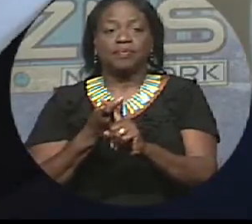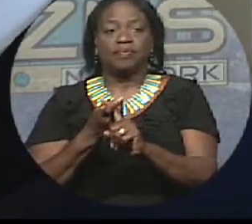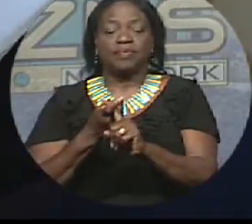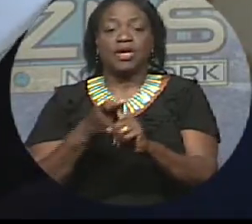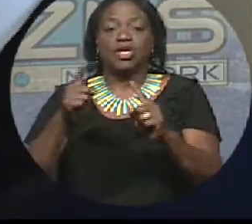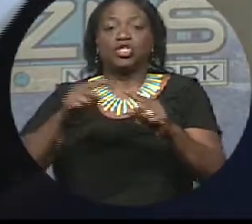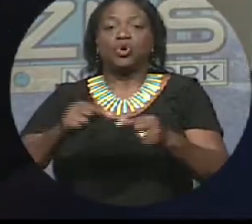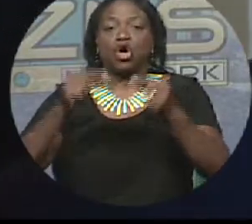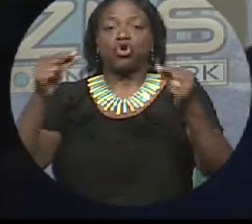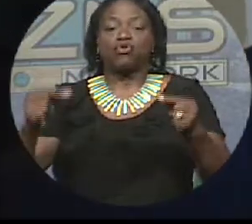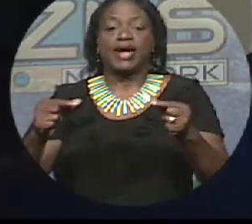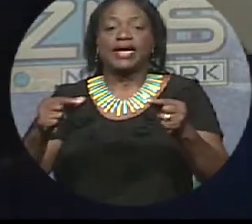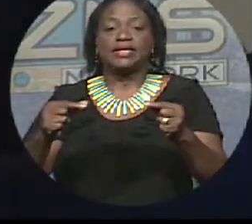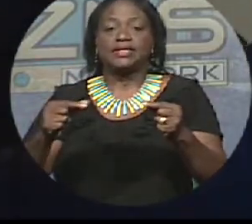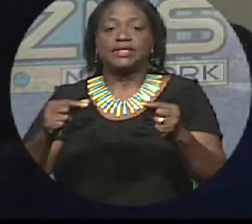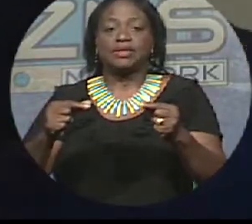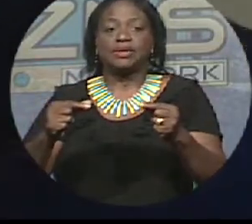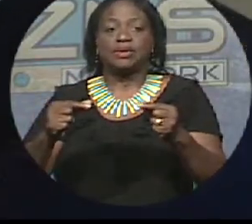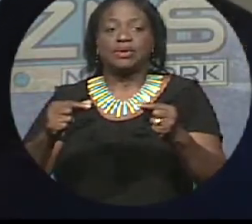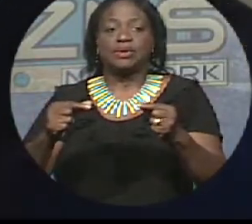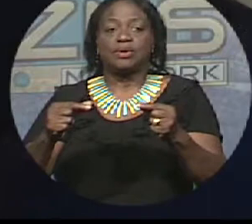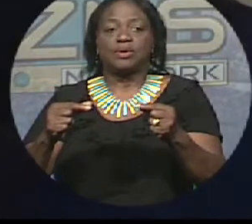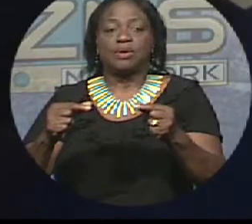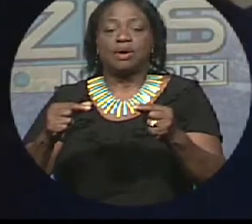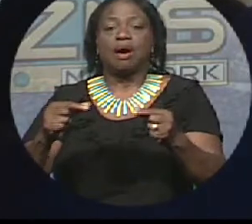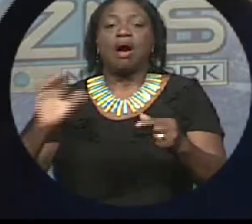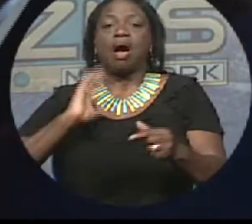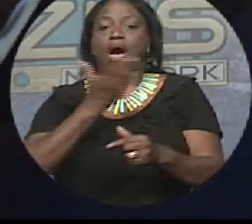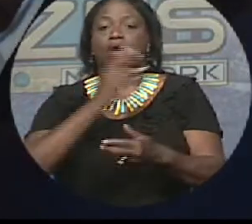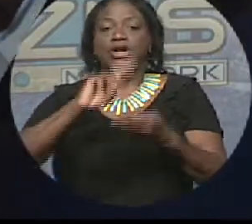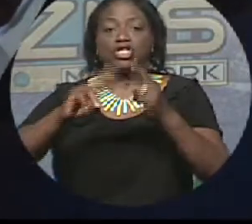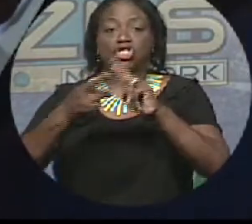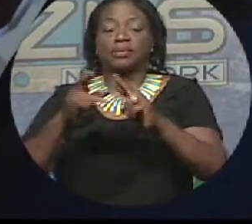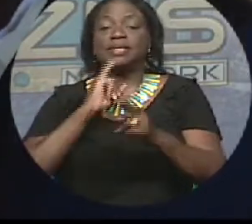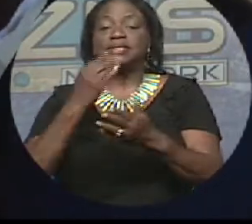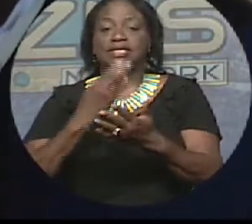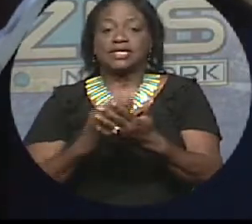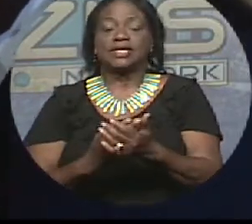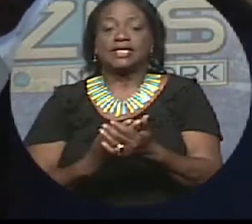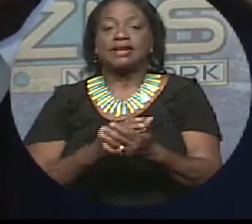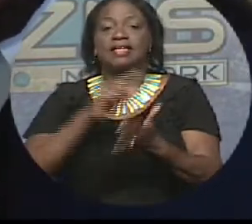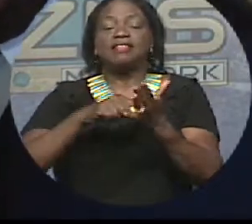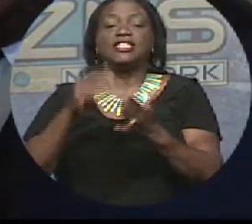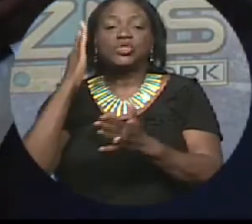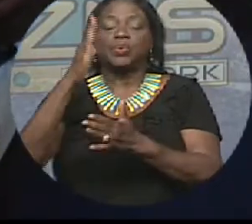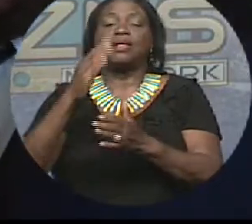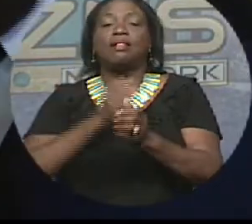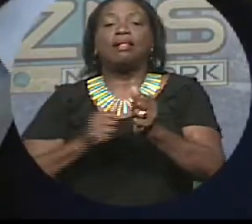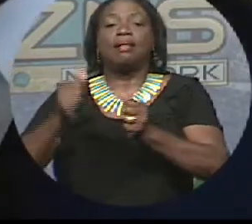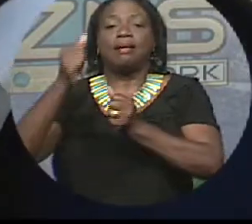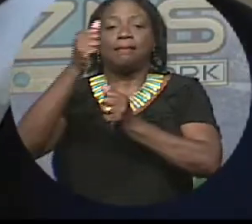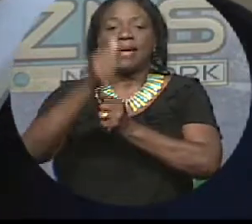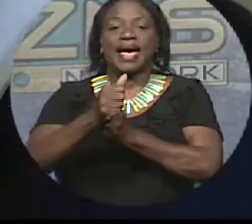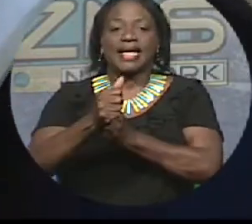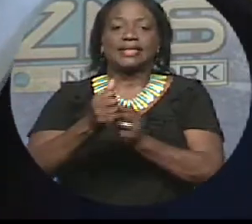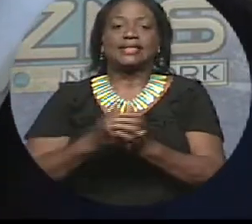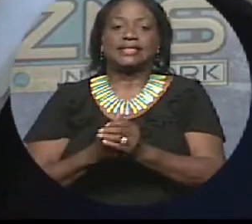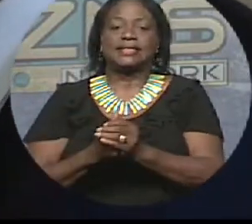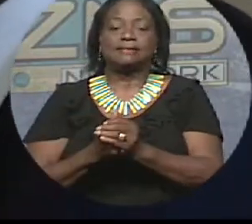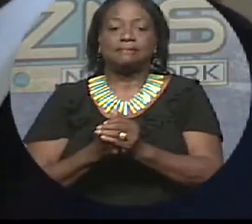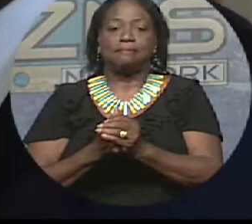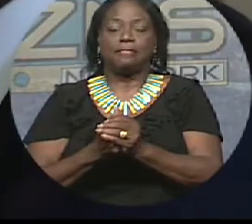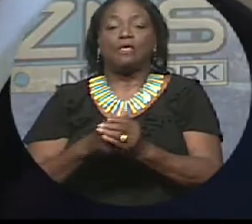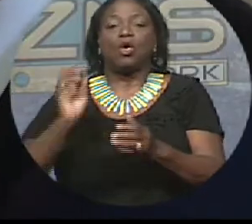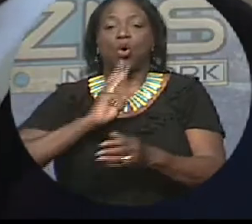To a great extent, we're kith and kin in terms of our relationship. And this too will pass. And we have some